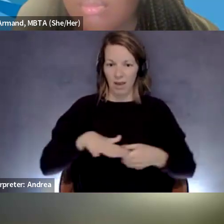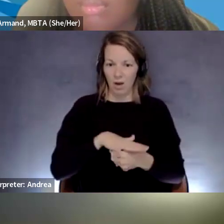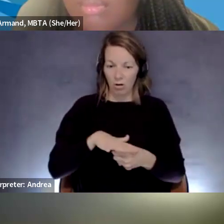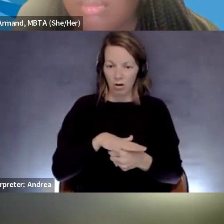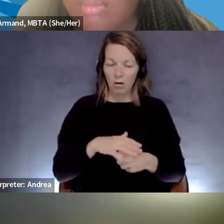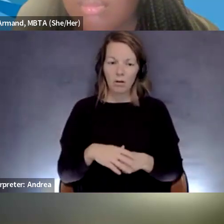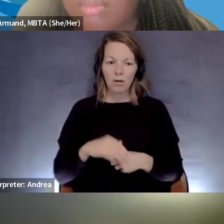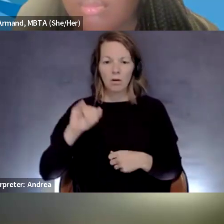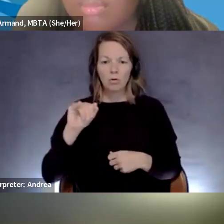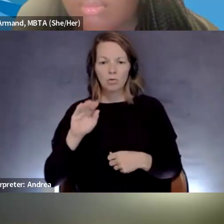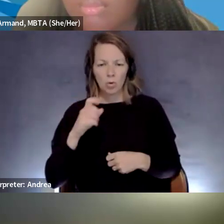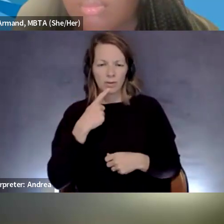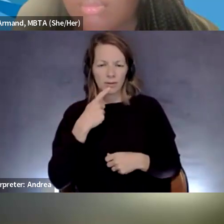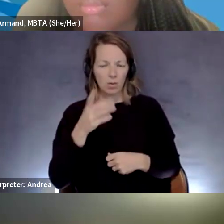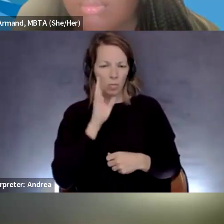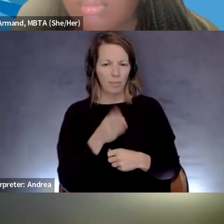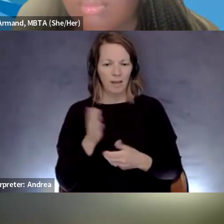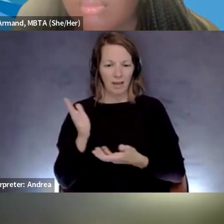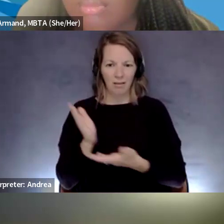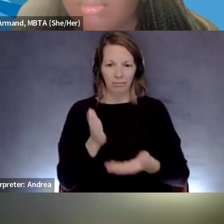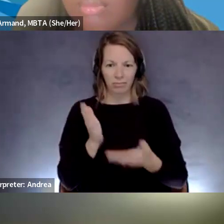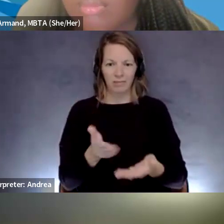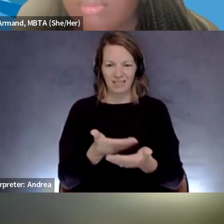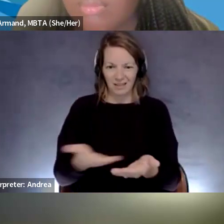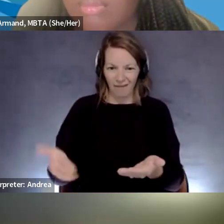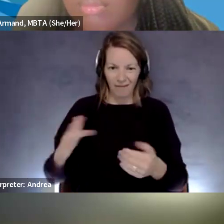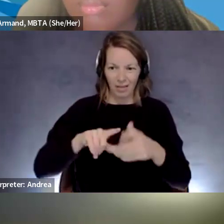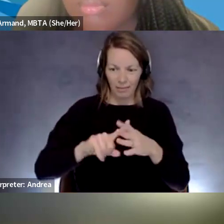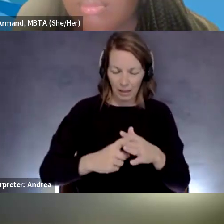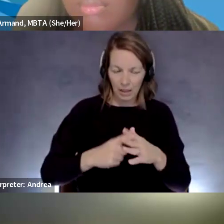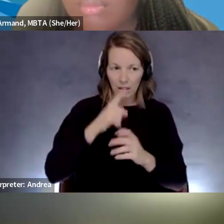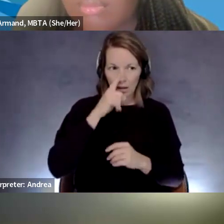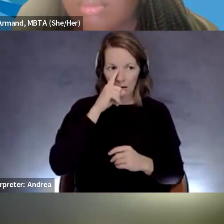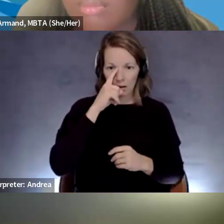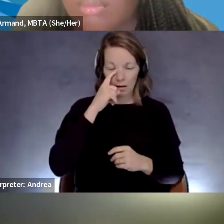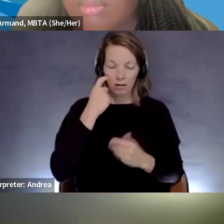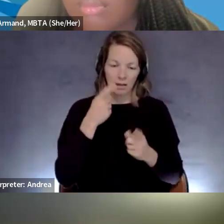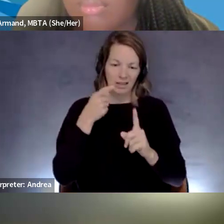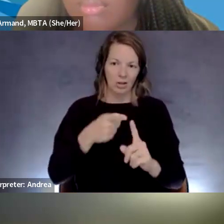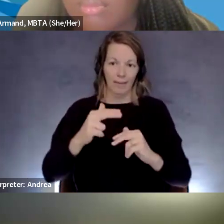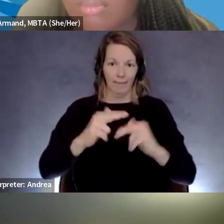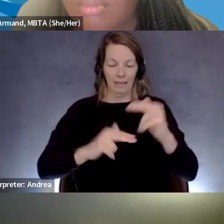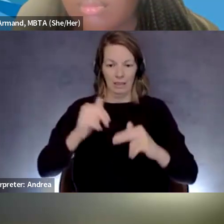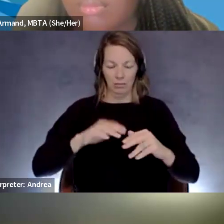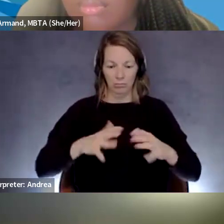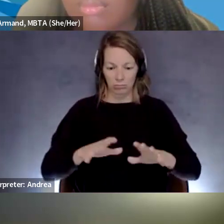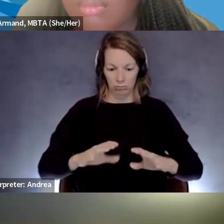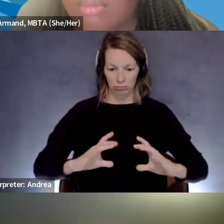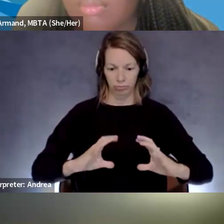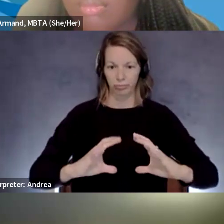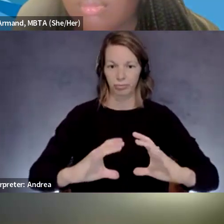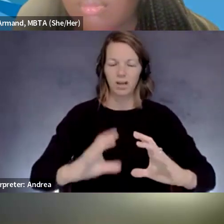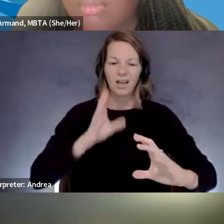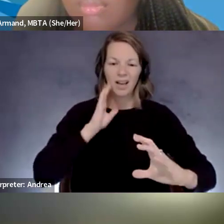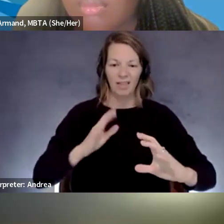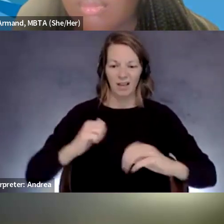like Joe said, there'll be movement of materials very early on, and then there'll be, essentially the building out of the tunnel and basically the casting of